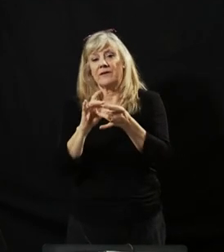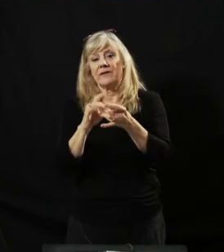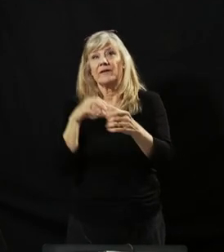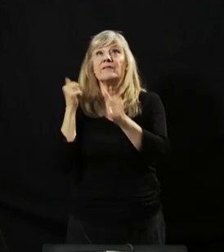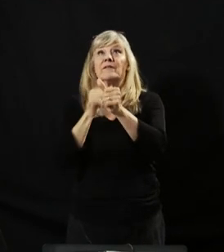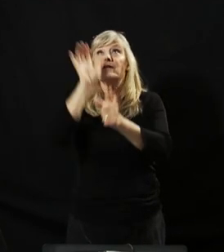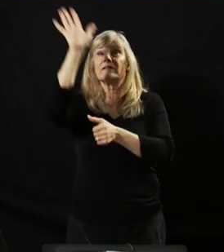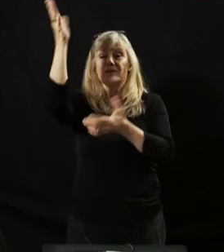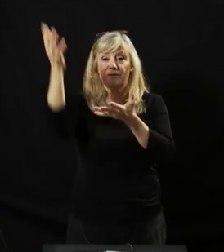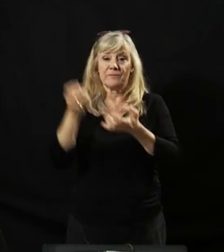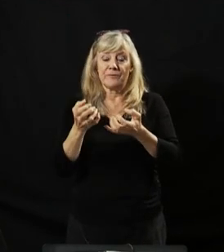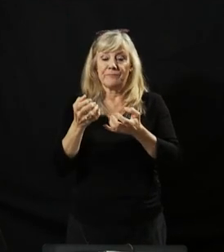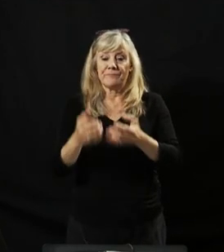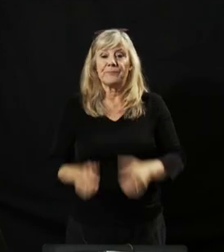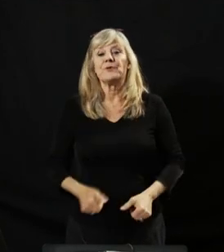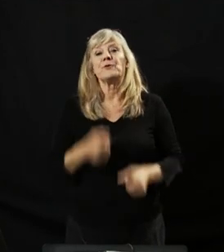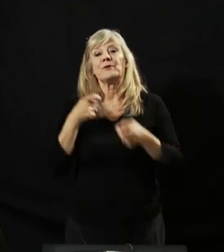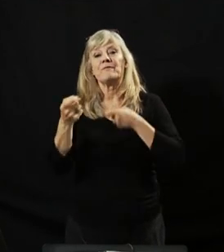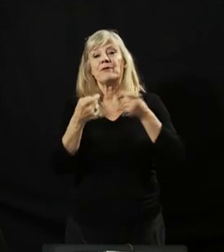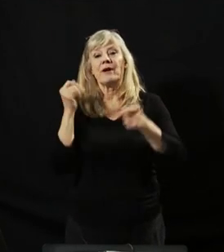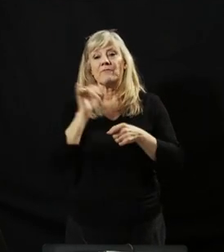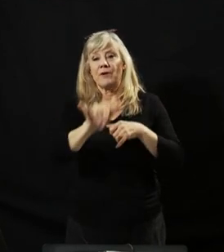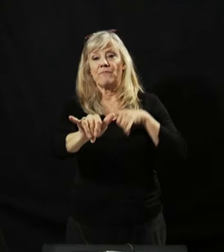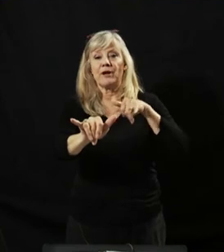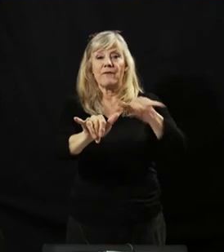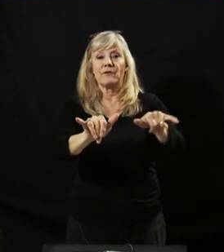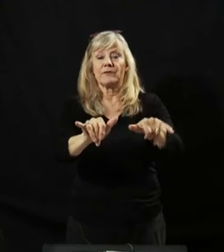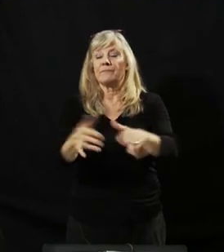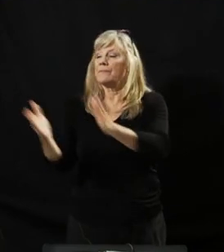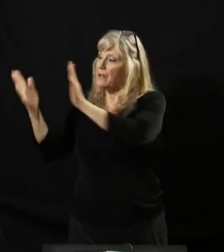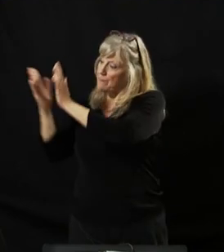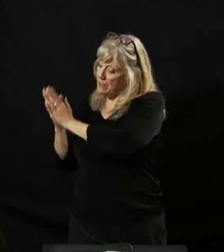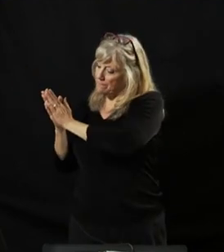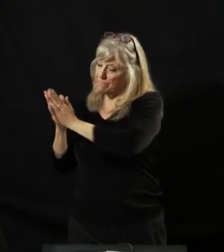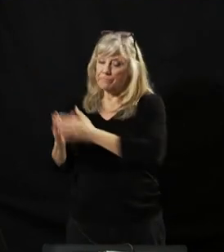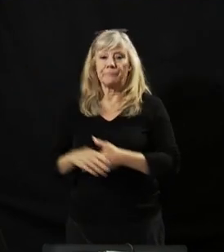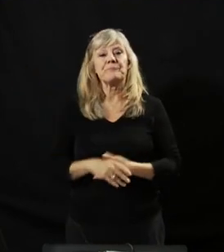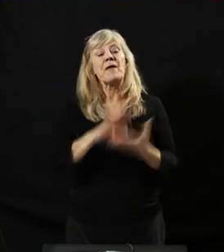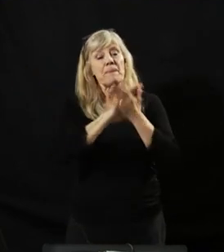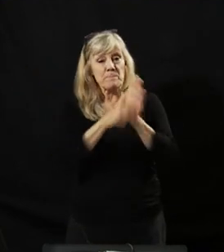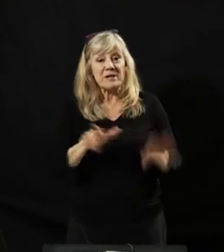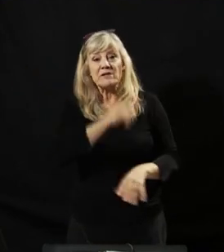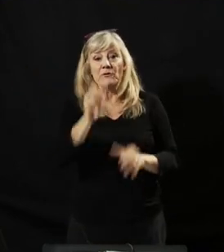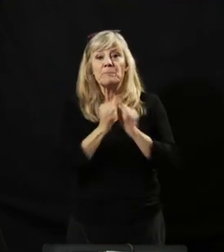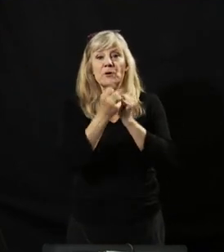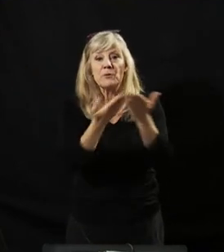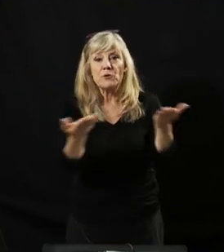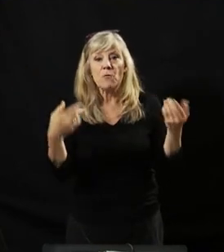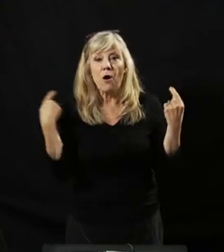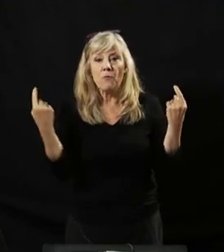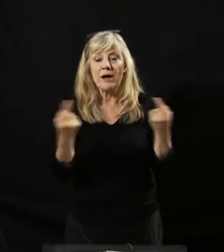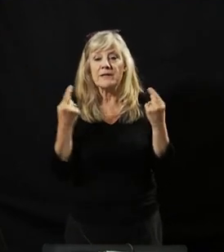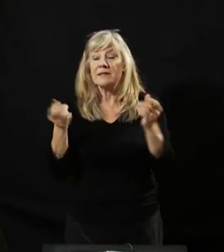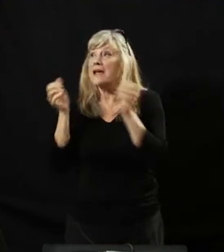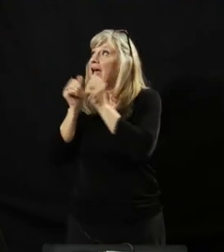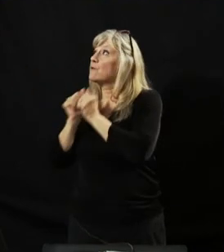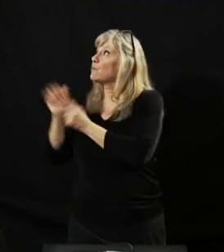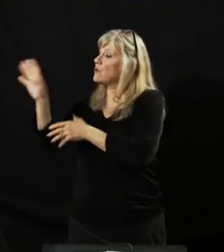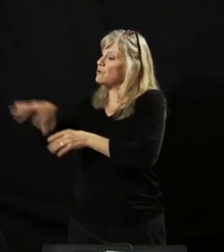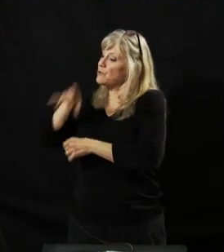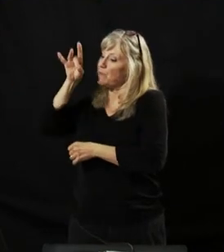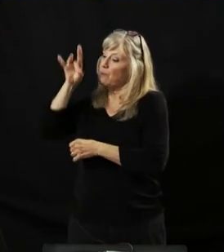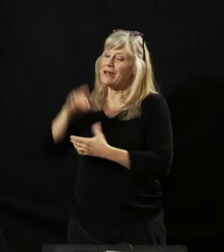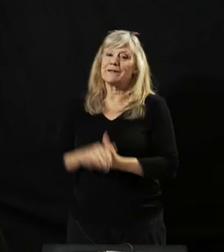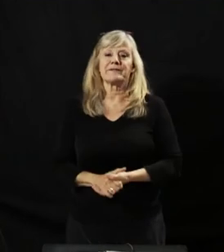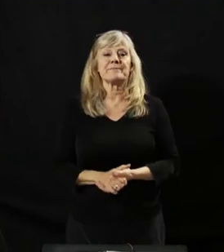in accordance with your will, who live and reign forever and ever. Amen. And the peace of the Lord be with you always. And with